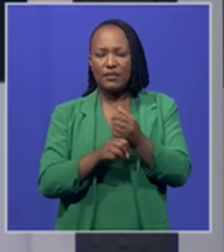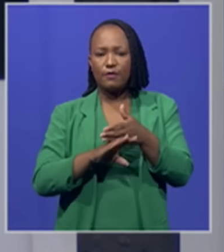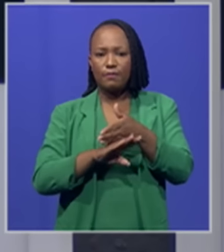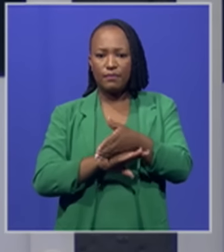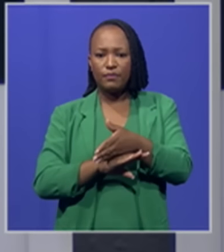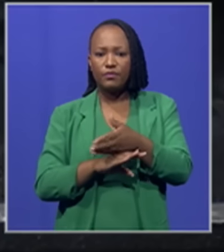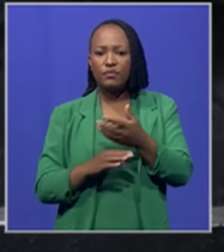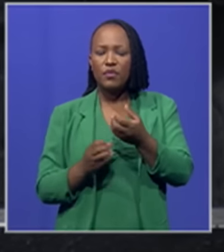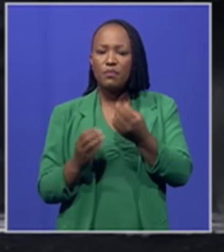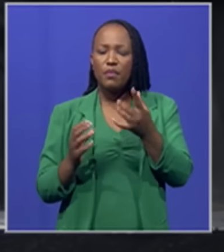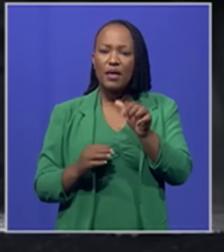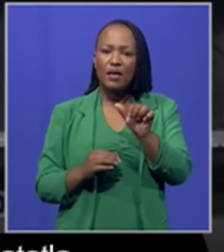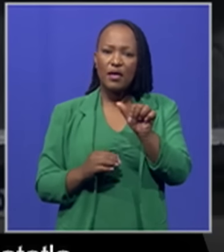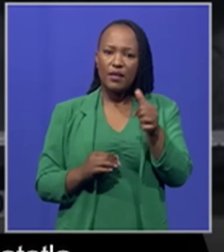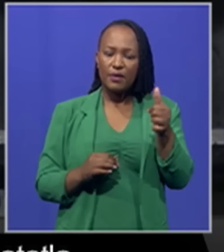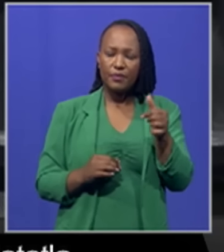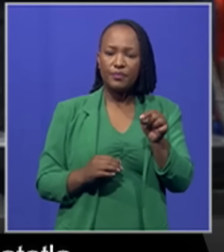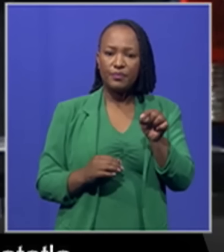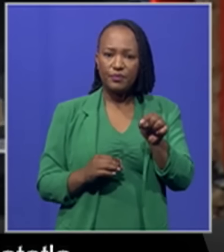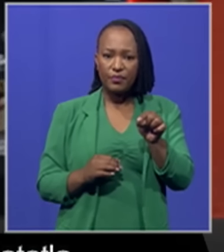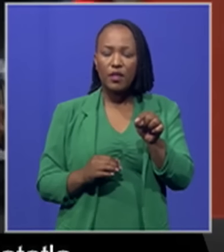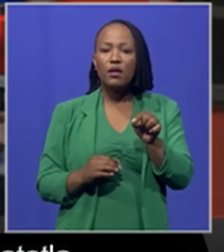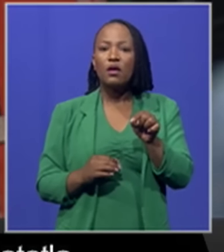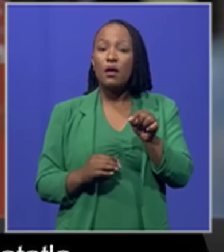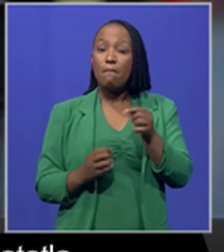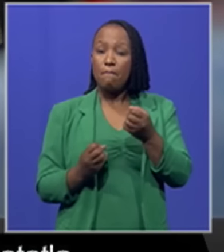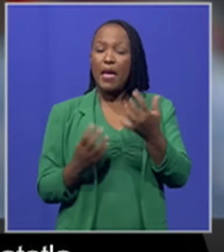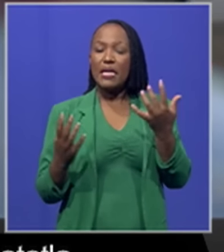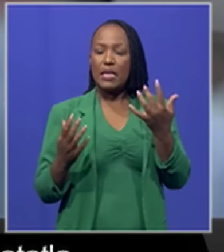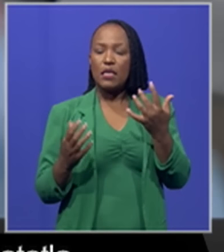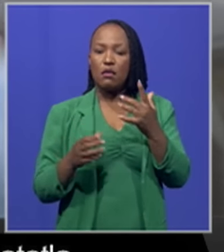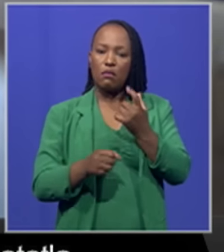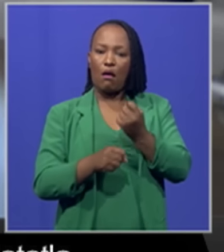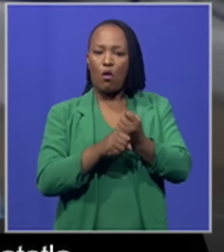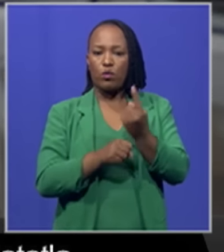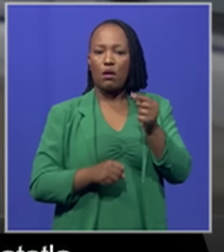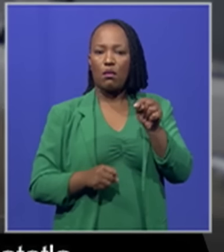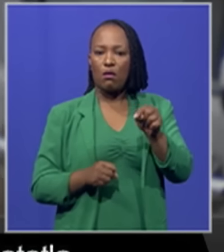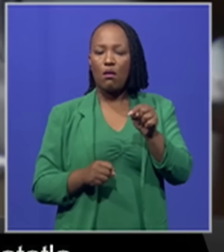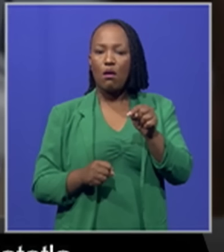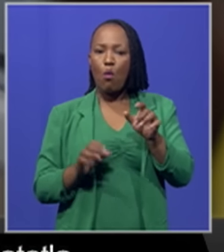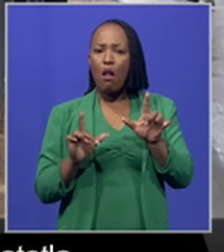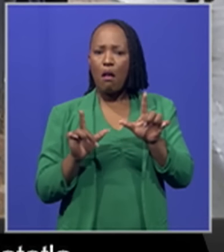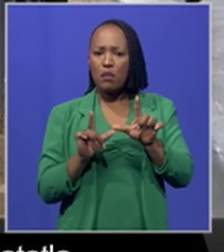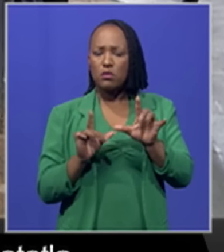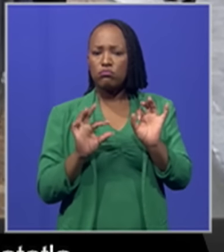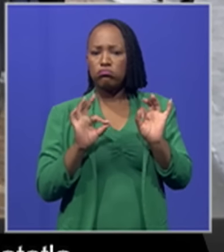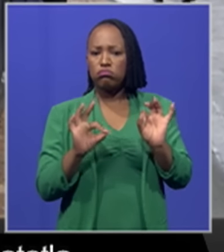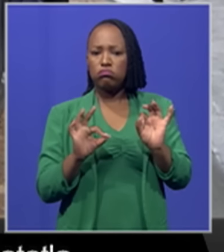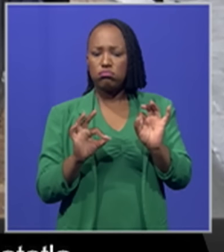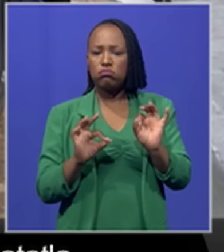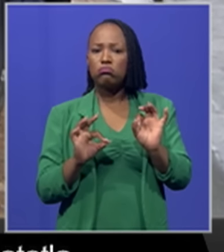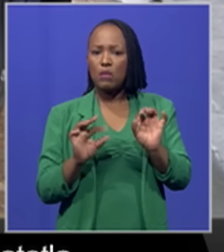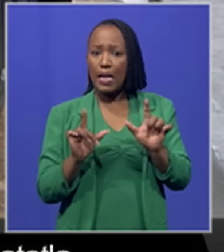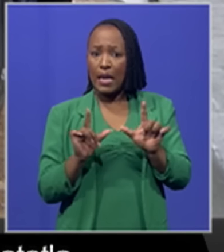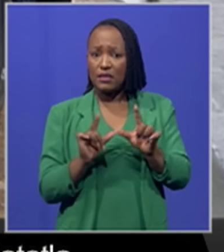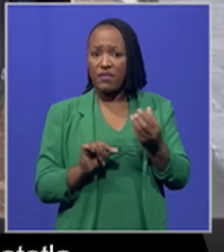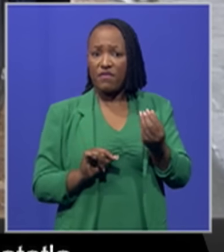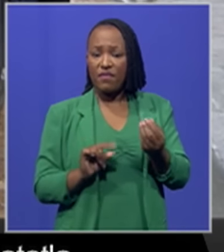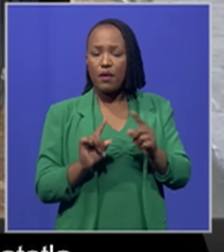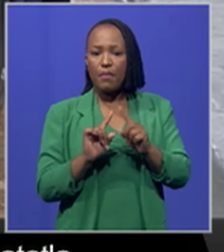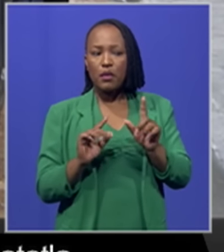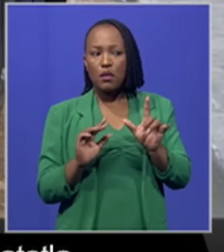nnotagi ba feta 15,000 mo Gauteng ba ba nang le ditlankana tse di maleba tsa kgwebo, mme le fa go ntse jalo o santse